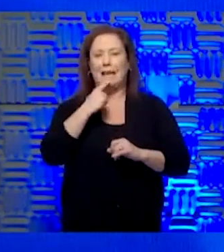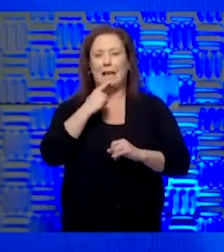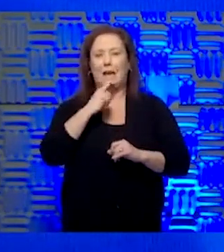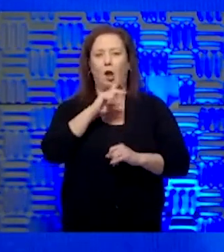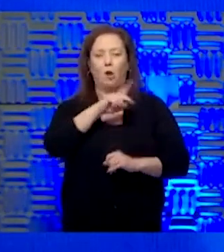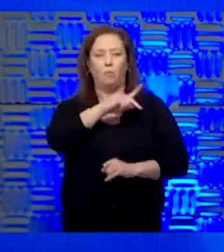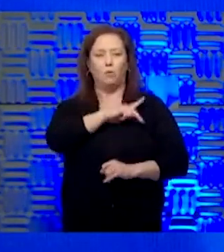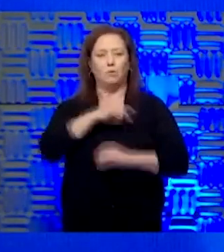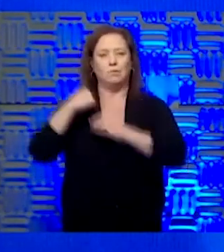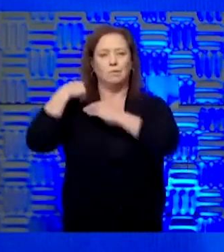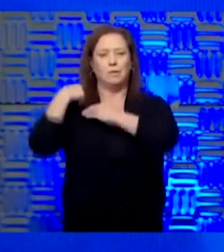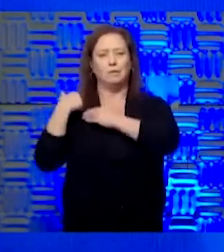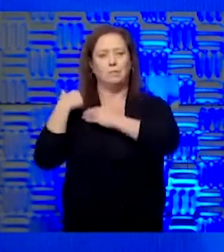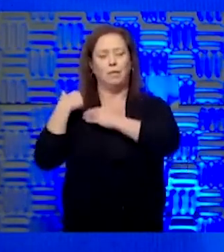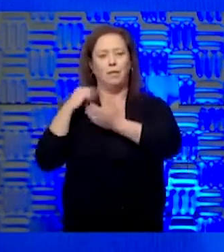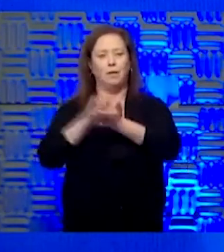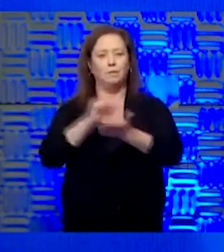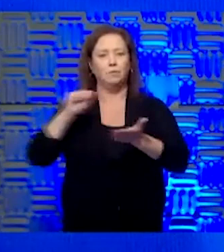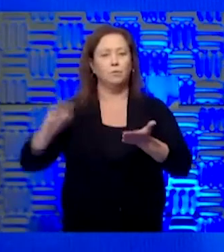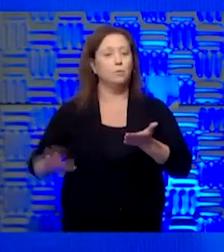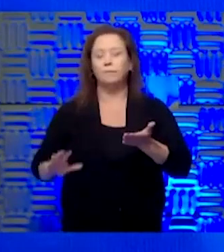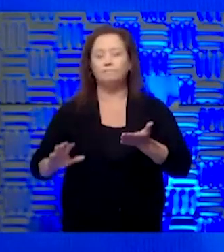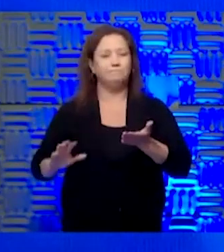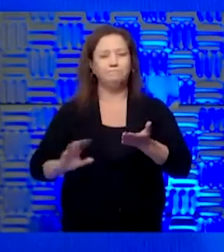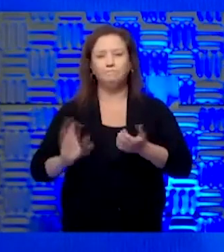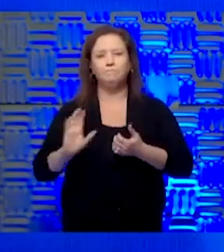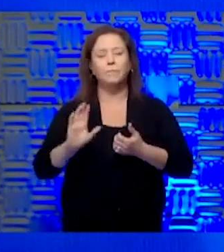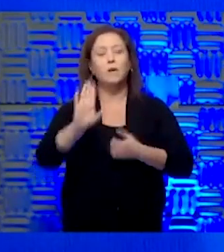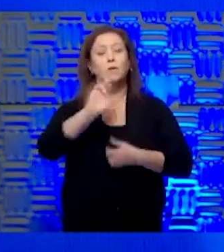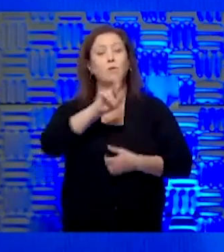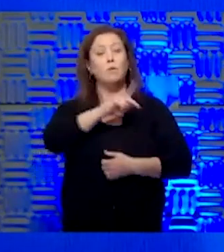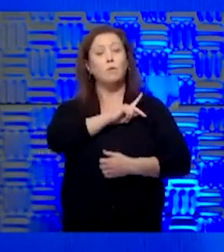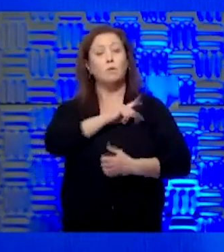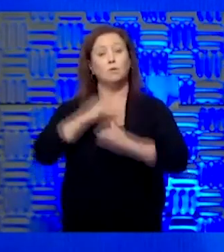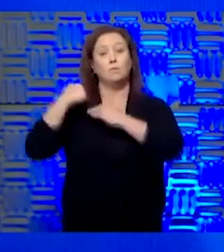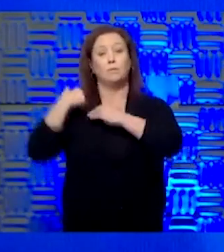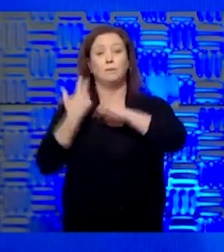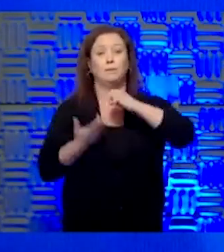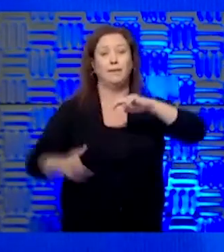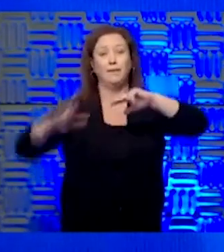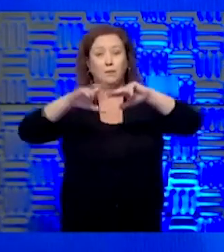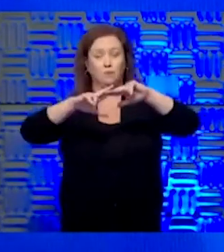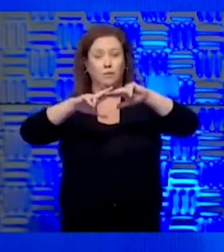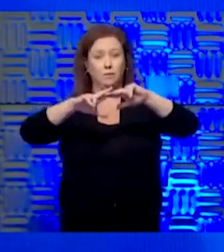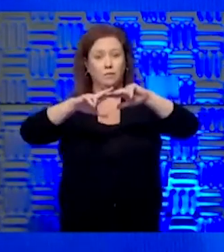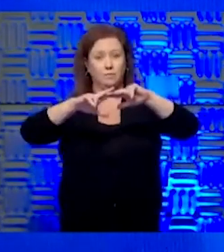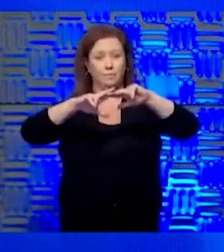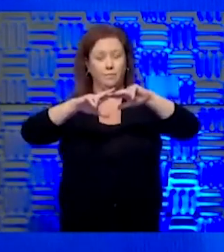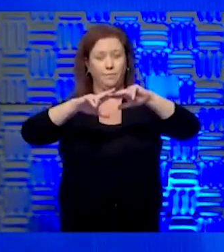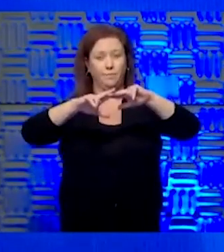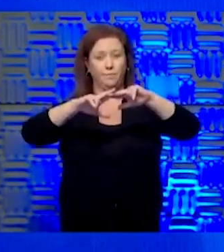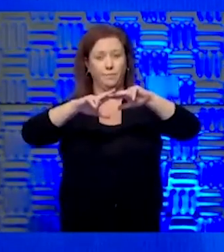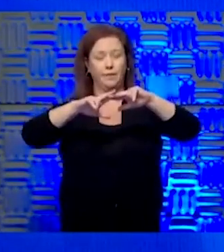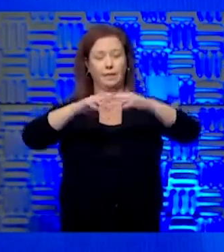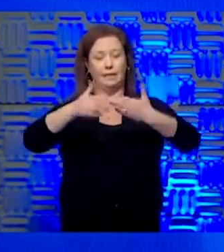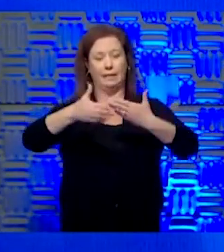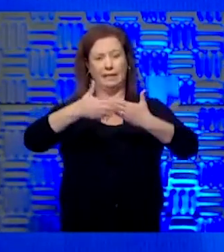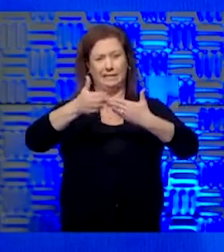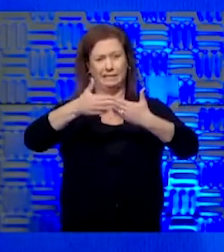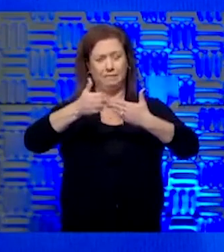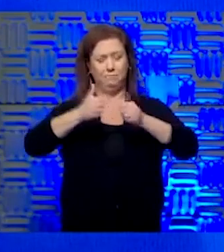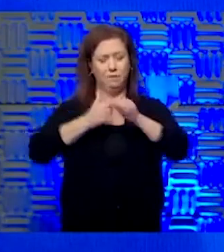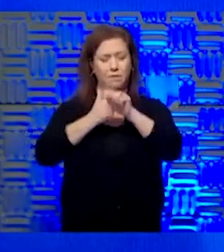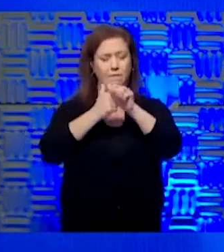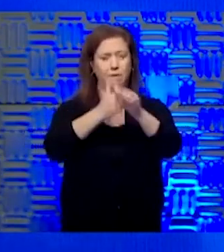left the room. Actually, your personal responsibility just went up because it's easier to